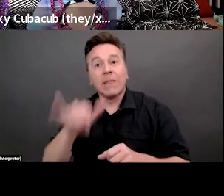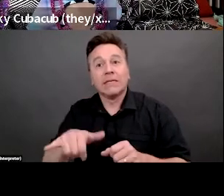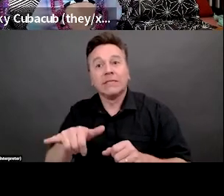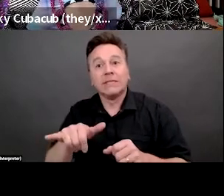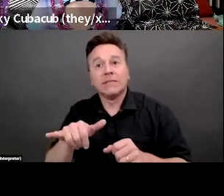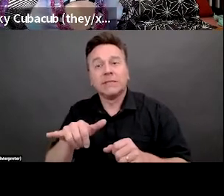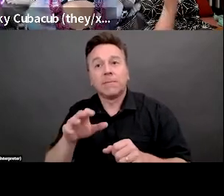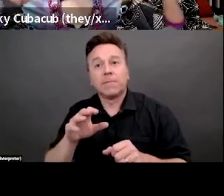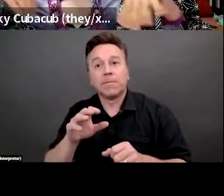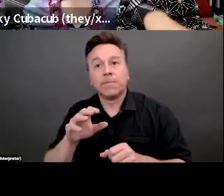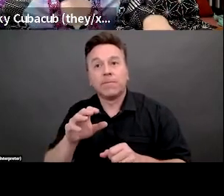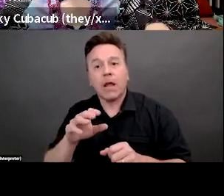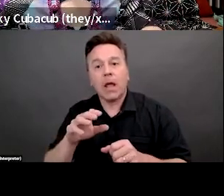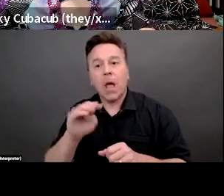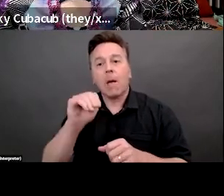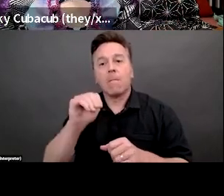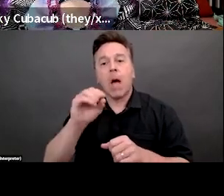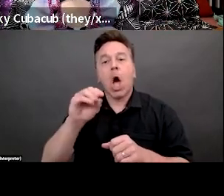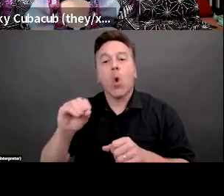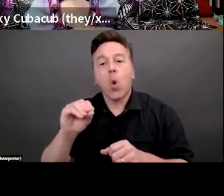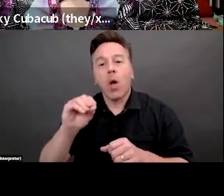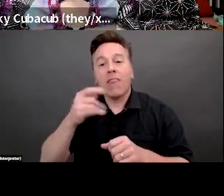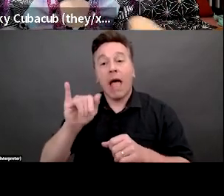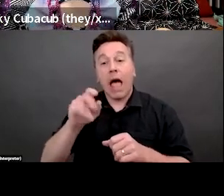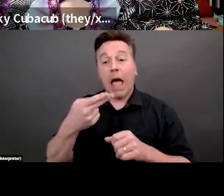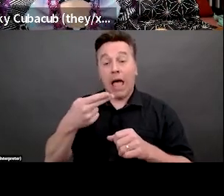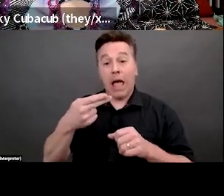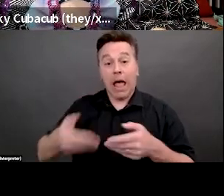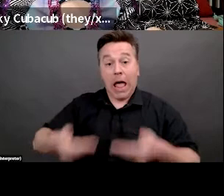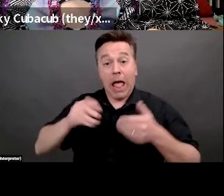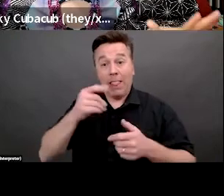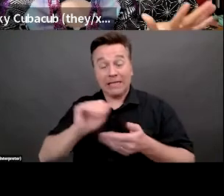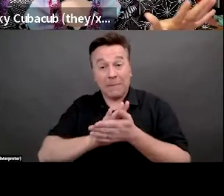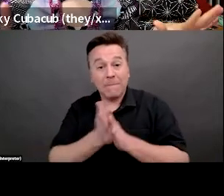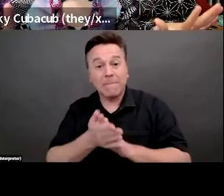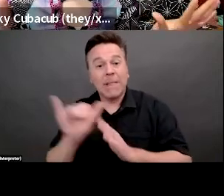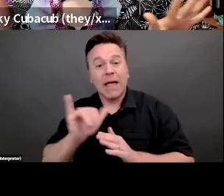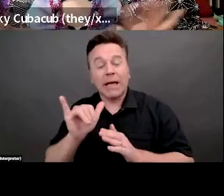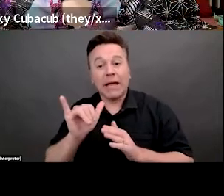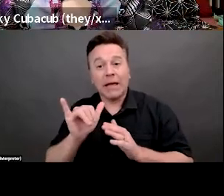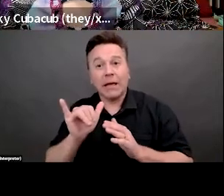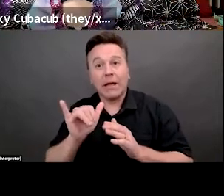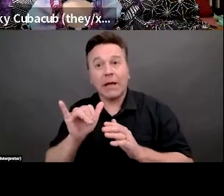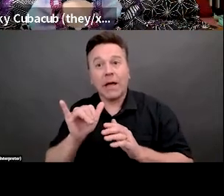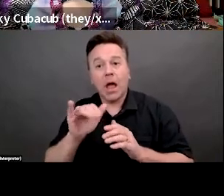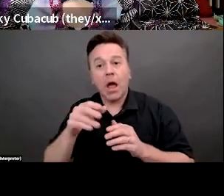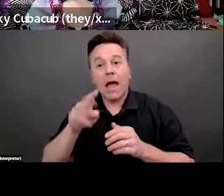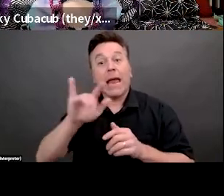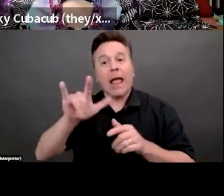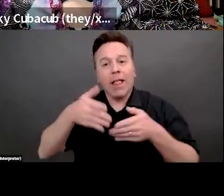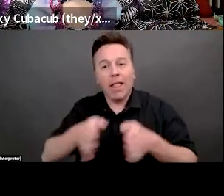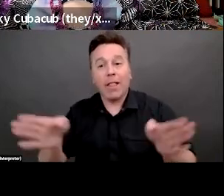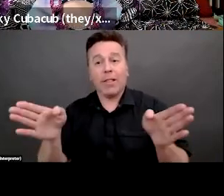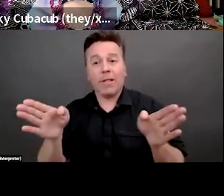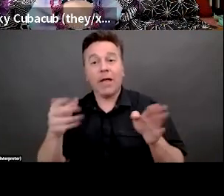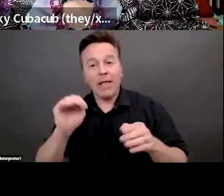this mono thigh high that made her legs into a mermaid tail, and